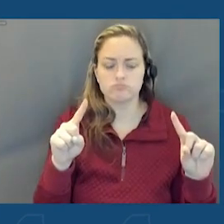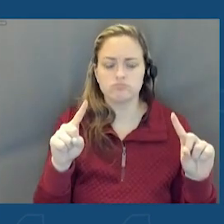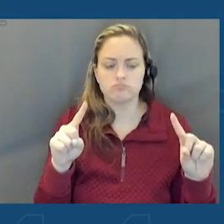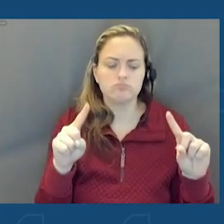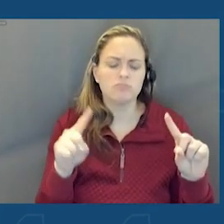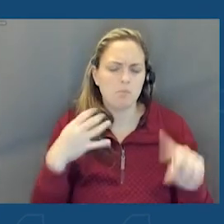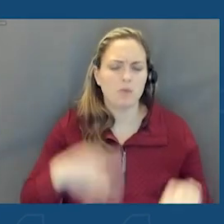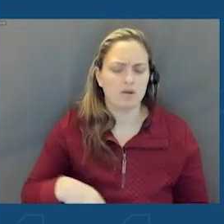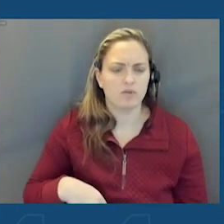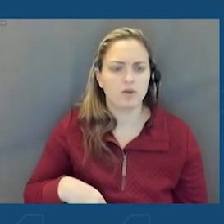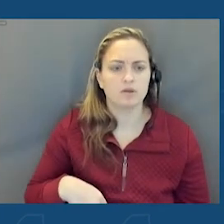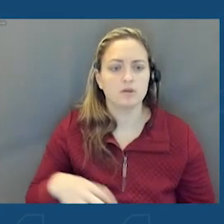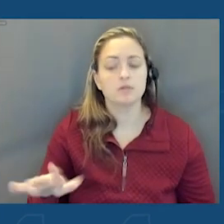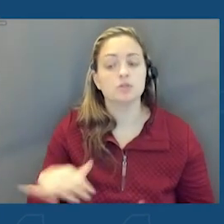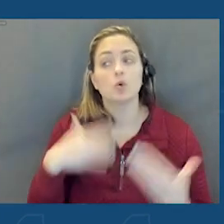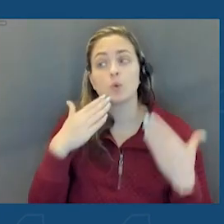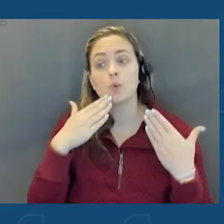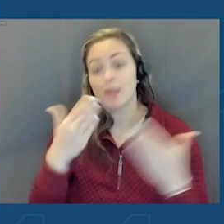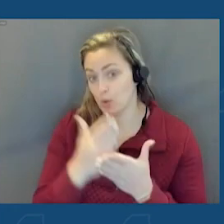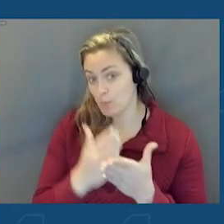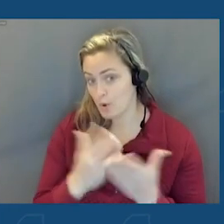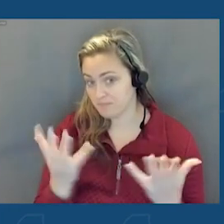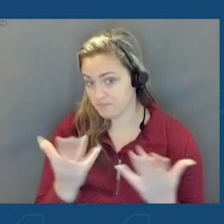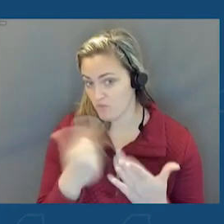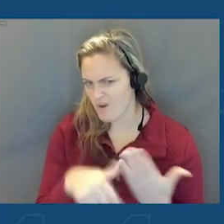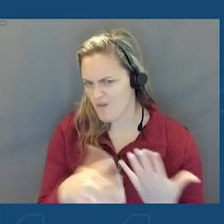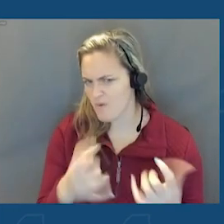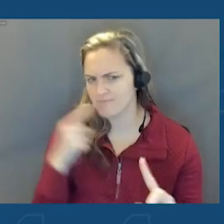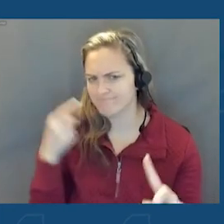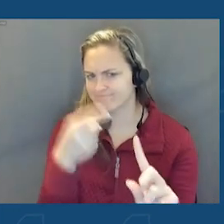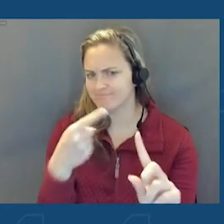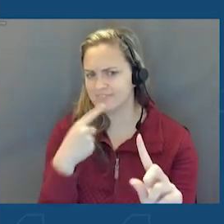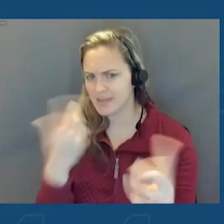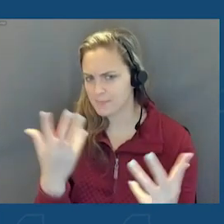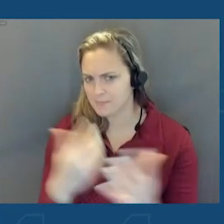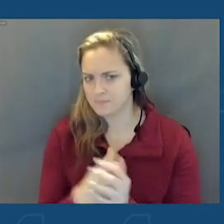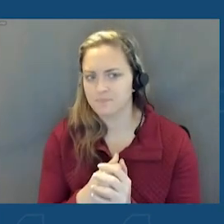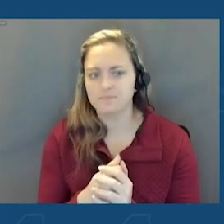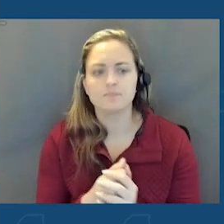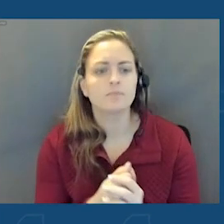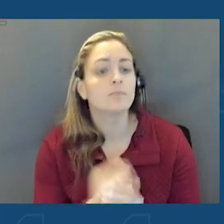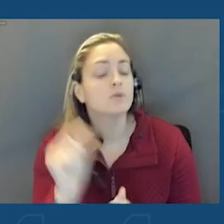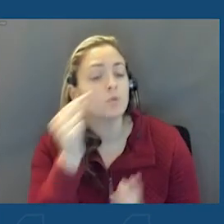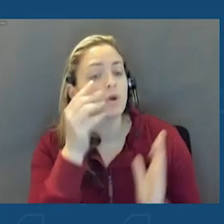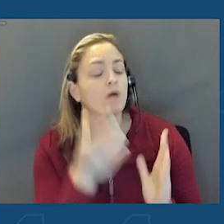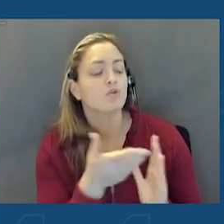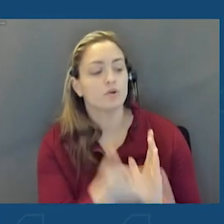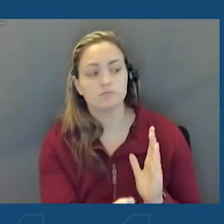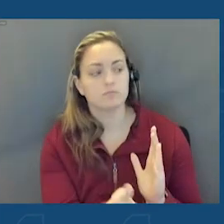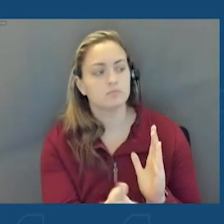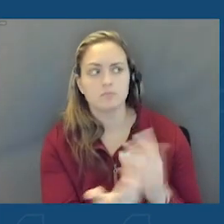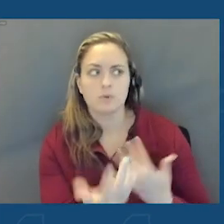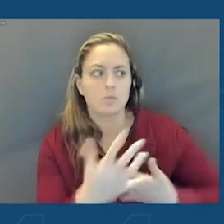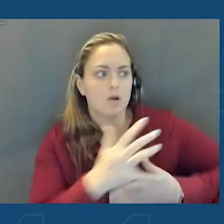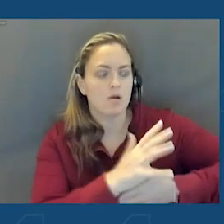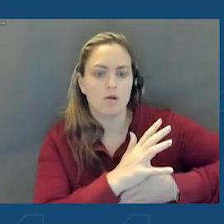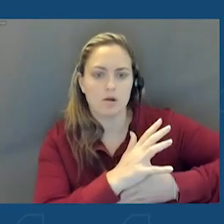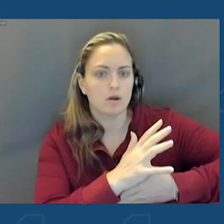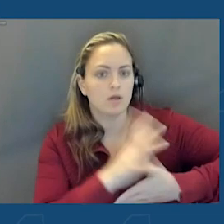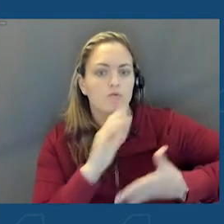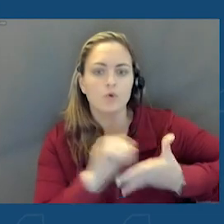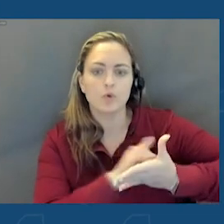the thank you part of what I want to say. You know, Governor, it has been a priority of the New York